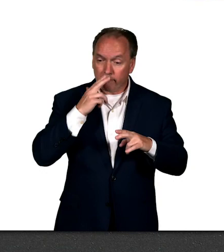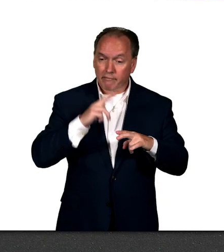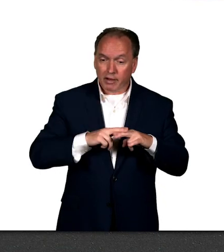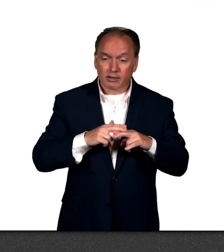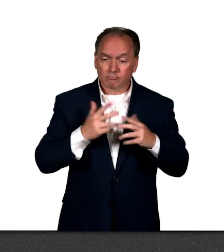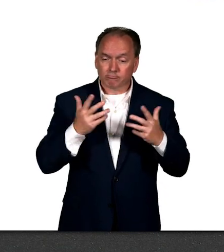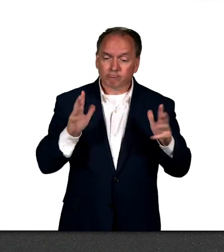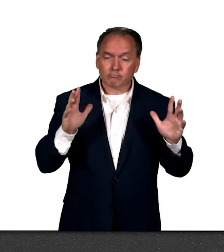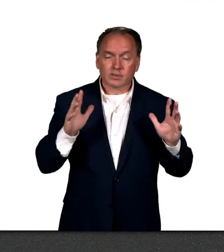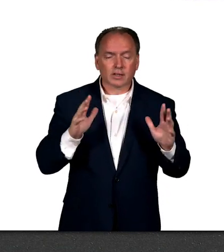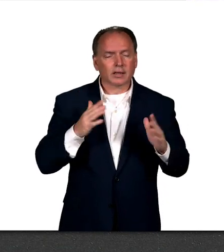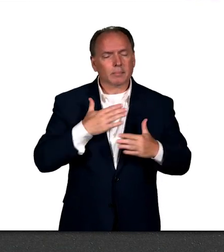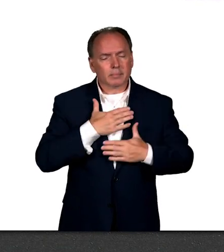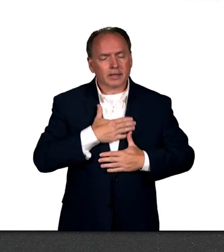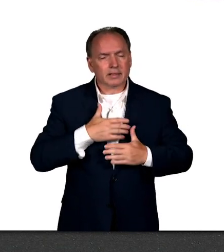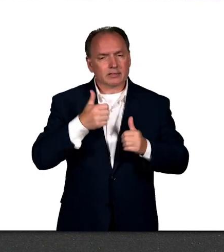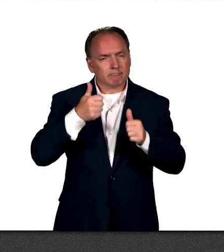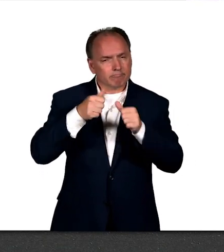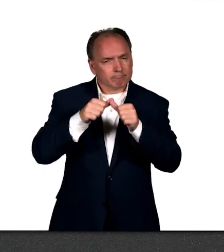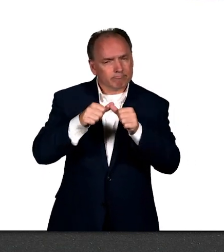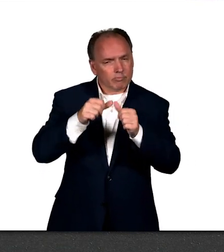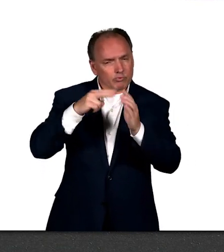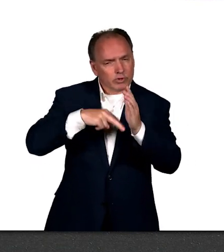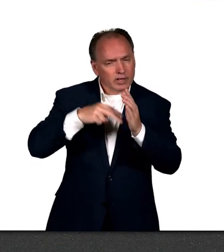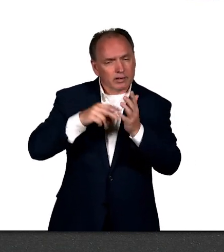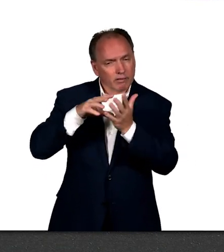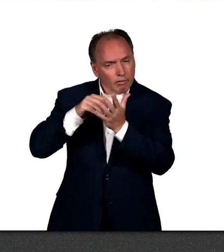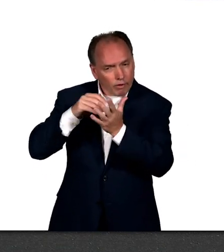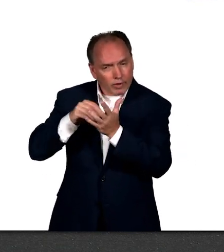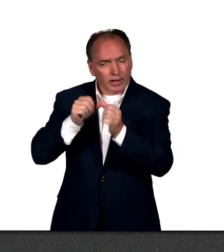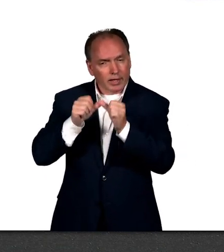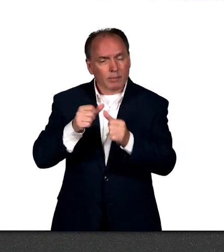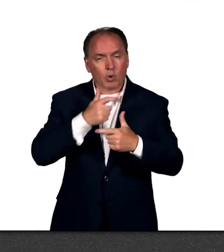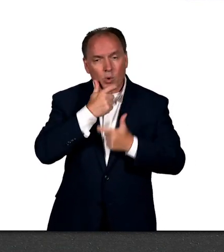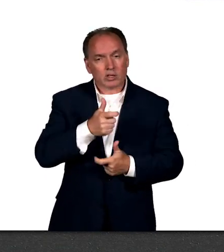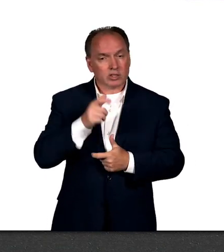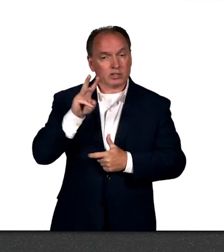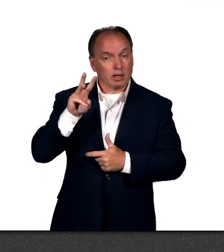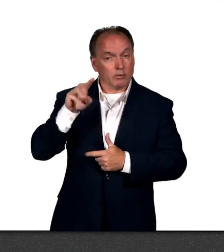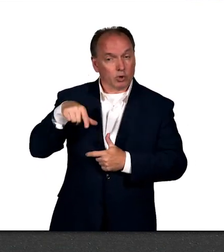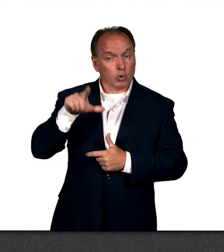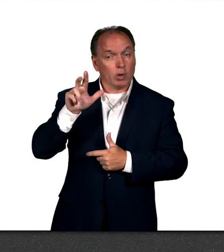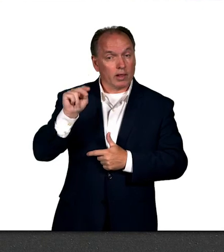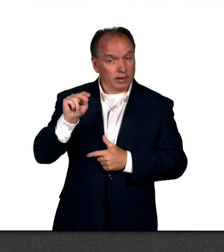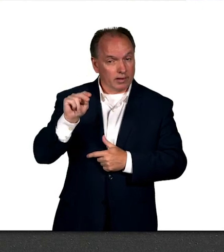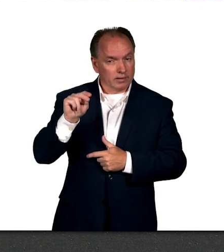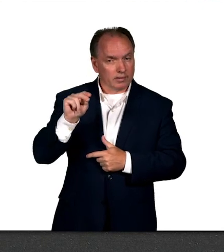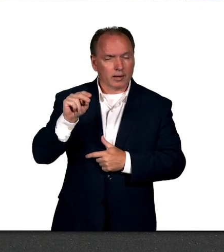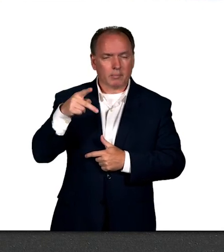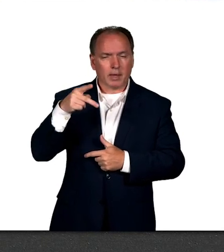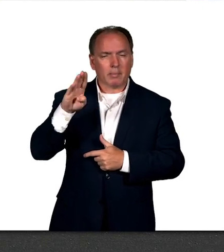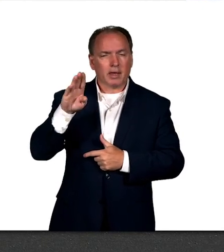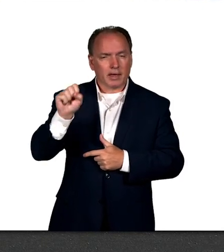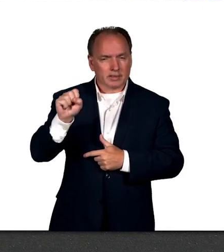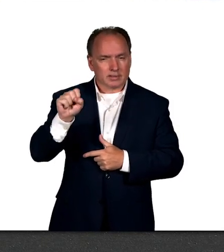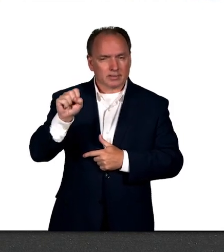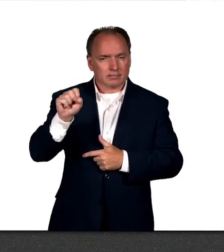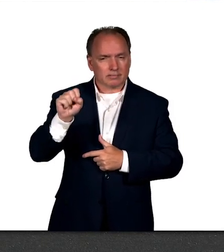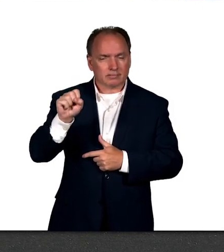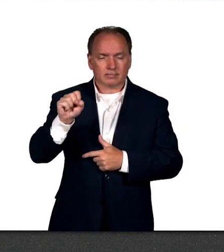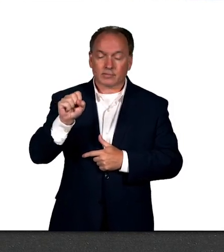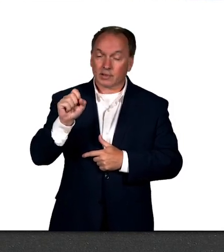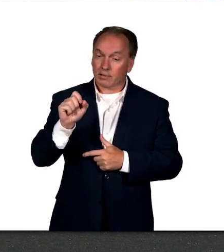fun. Please keep reading, keep learning, and keep watching WQLN